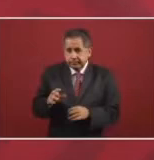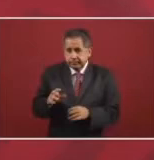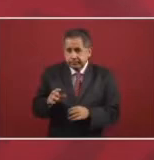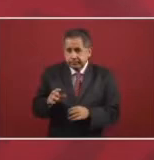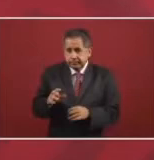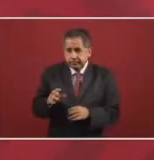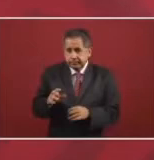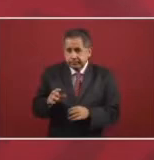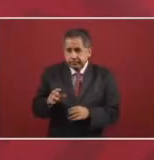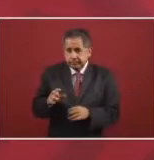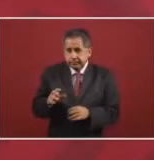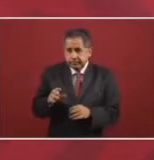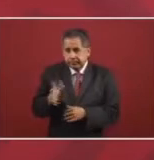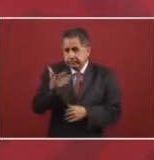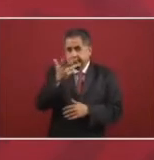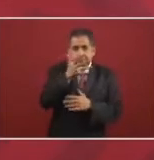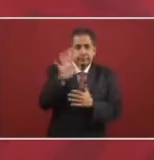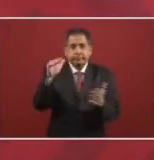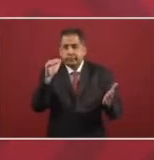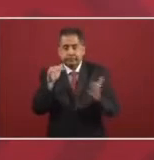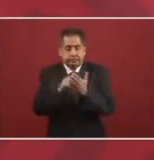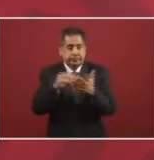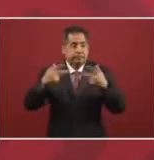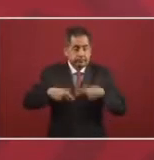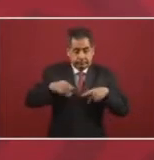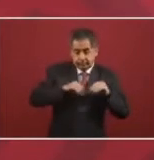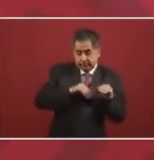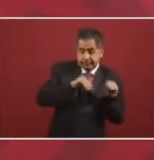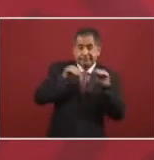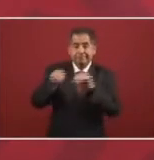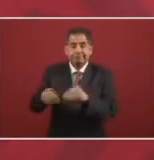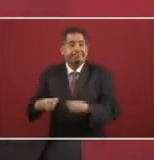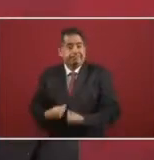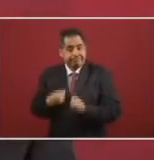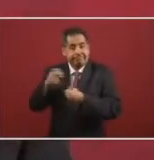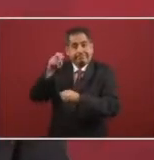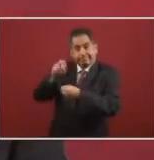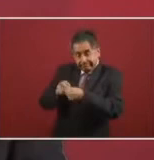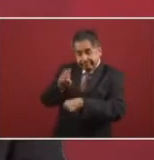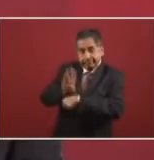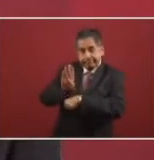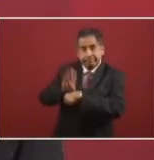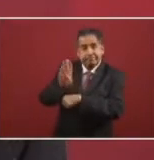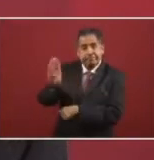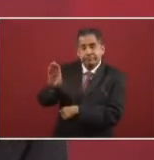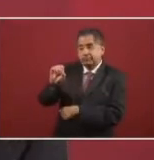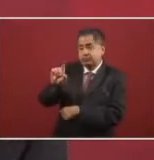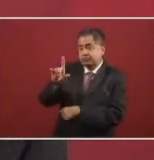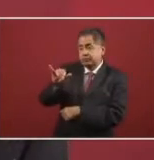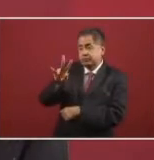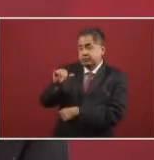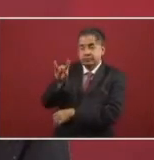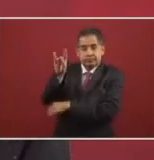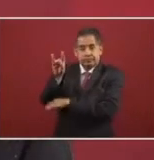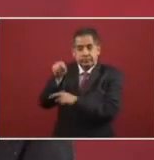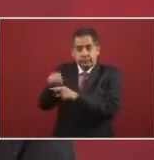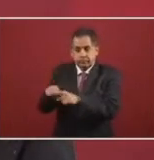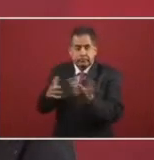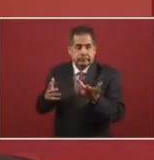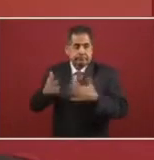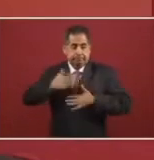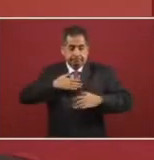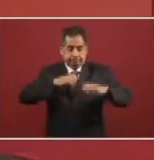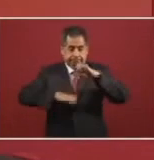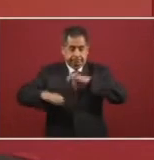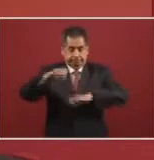co-citizens in Bolivia. Nacionales que viven en Bolivia y la instrucción que tiene nuestra embajada